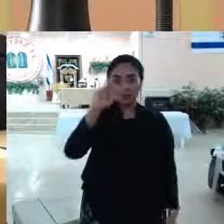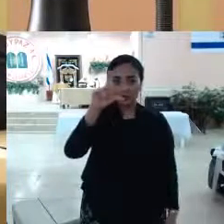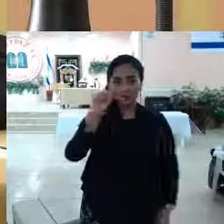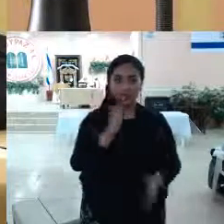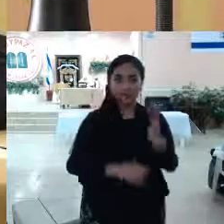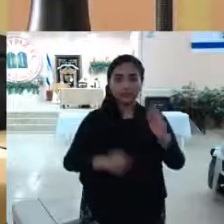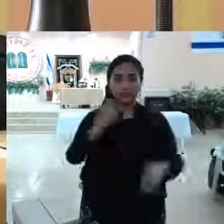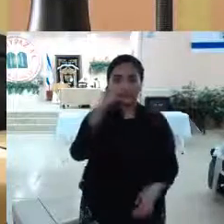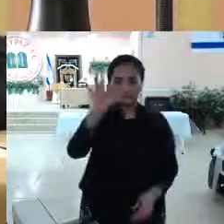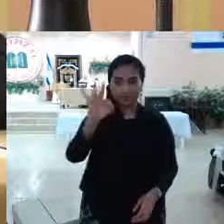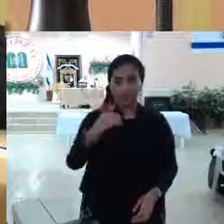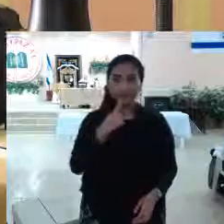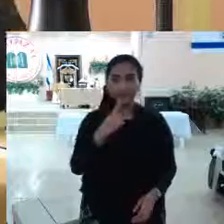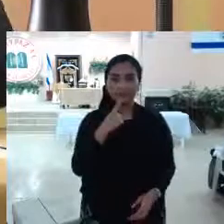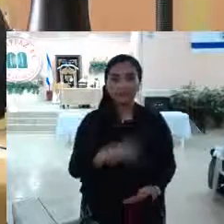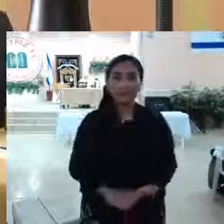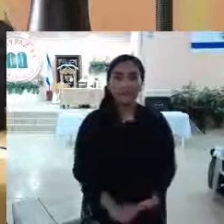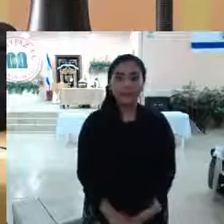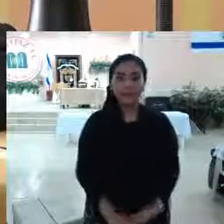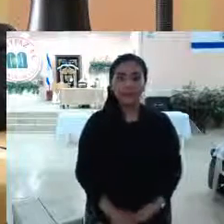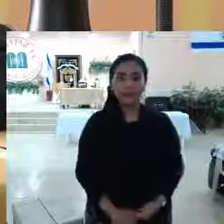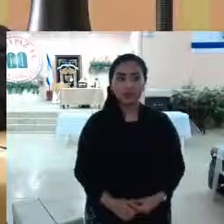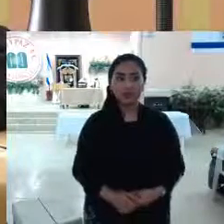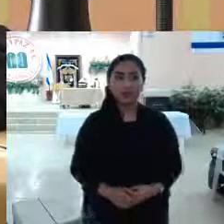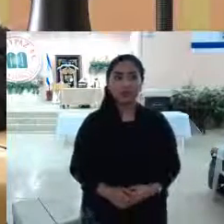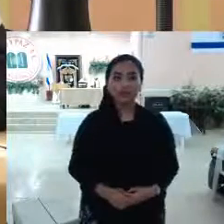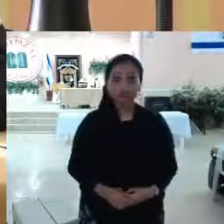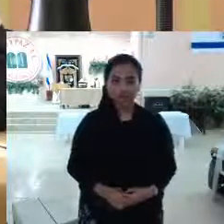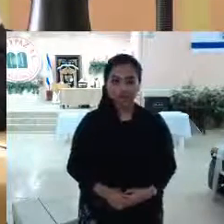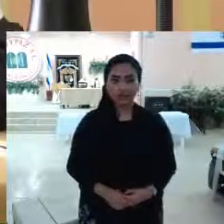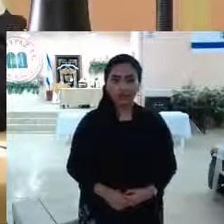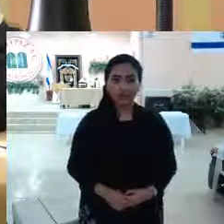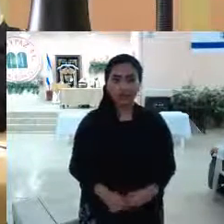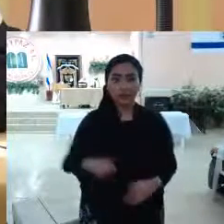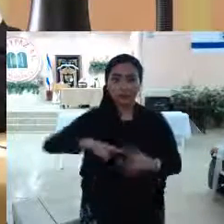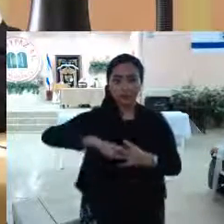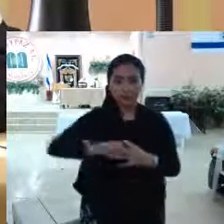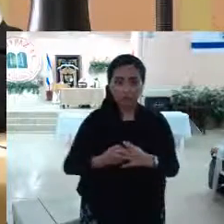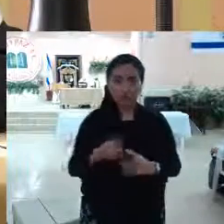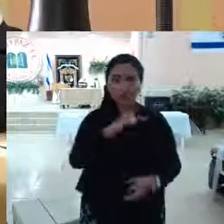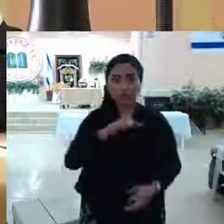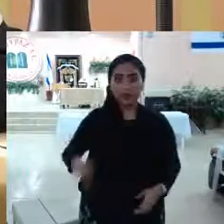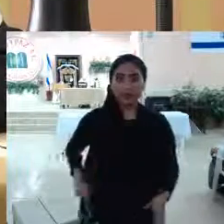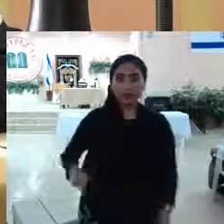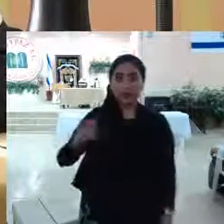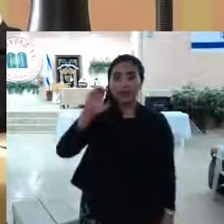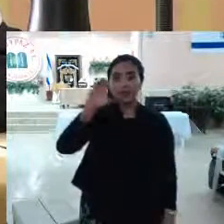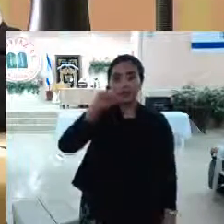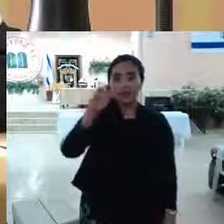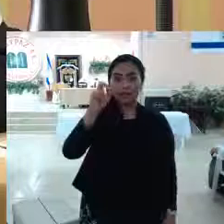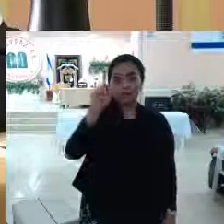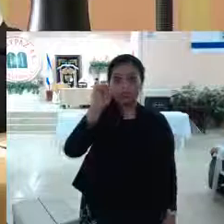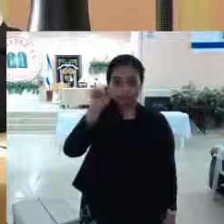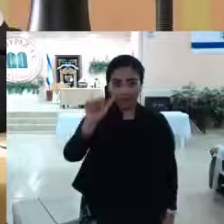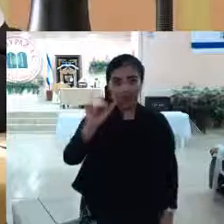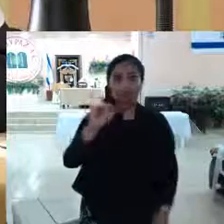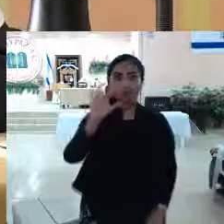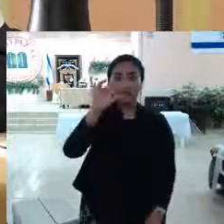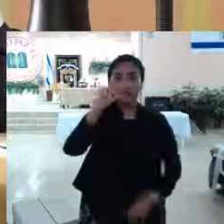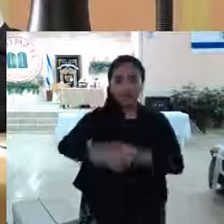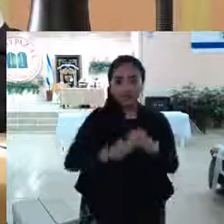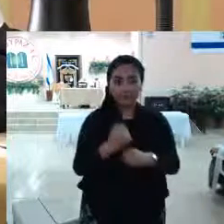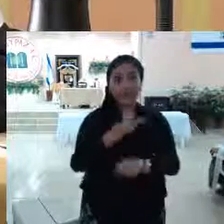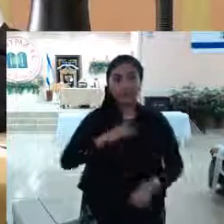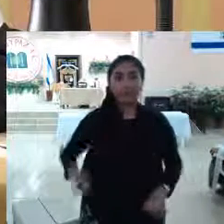29. chapter 29. Dice así. It says like this. Comenzó a reinar Ezequías siendo de 25 años y